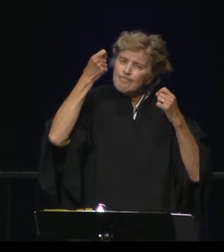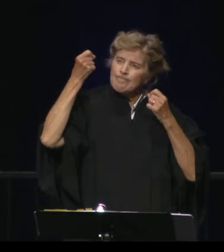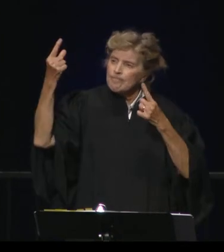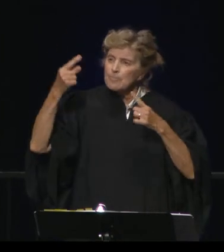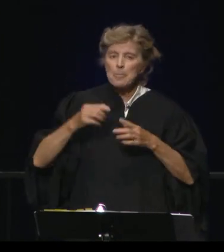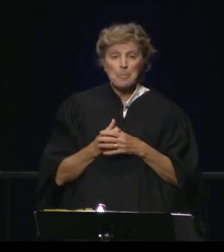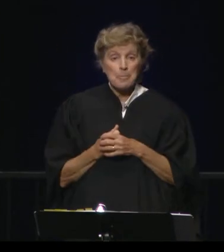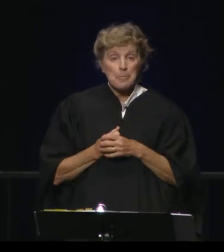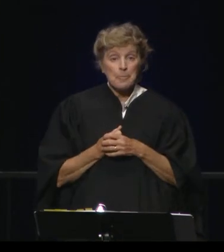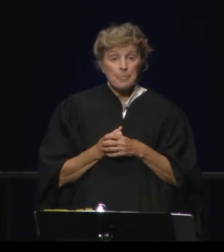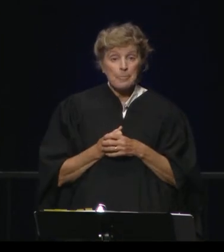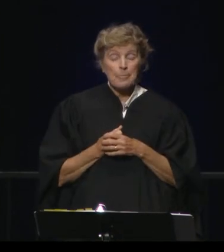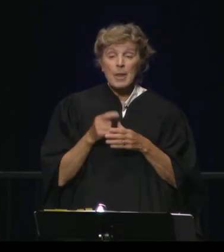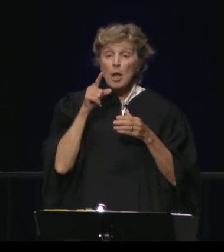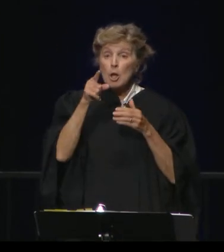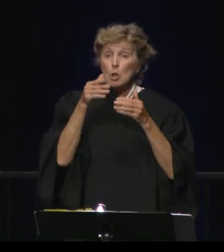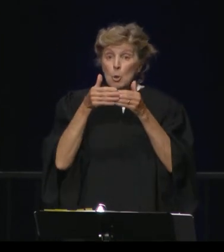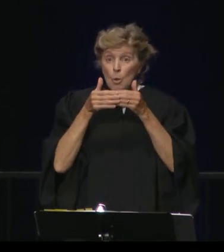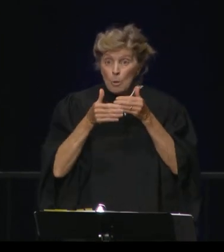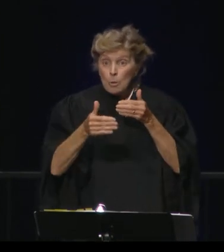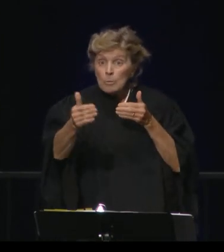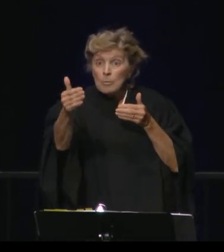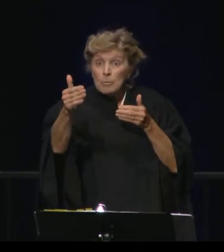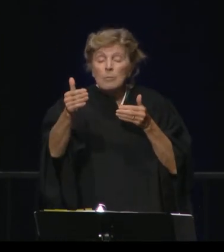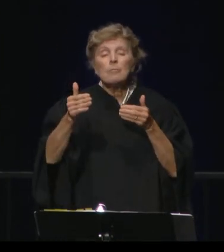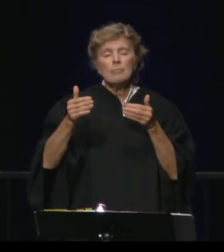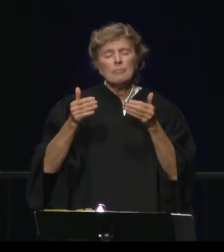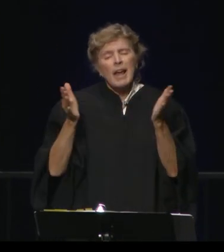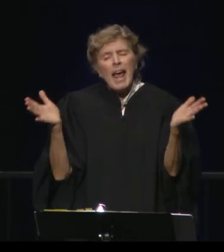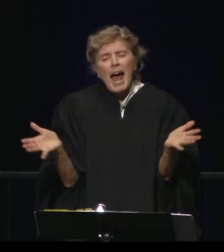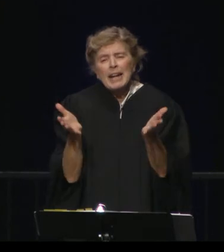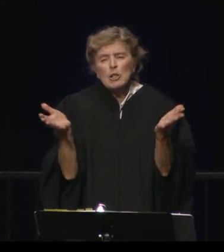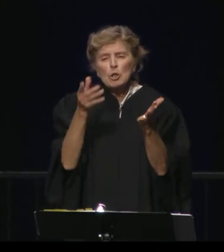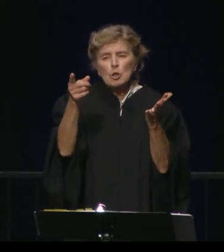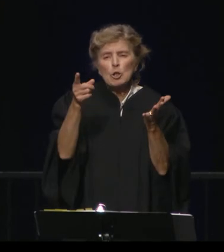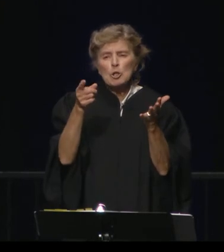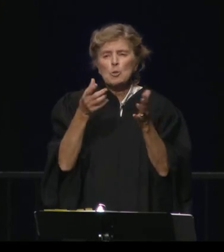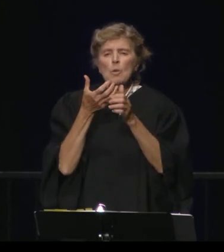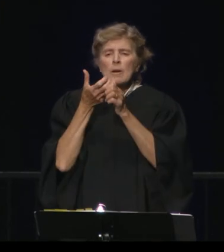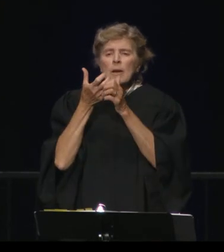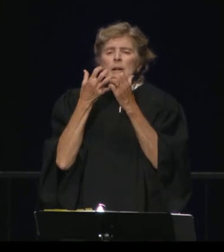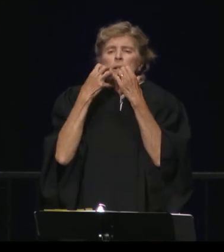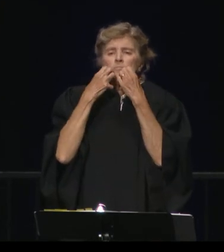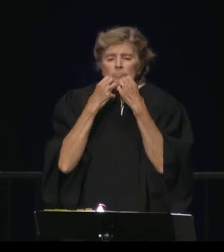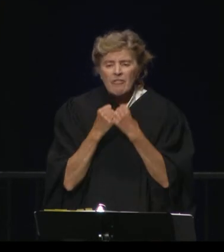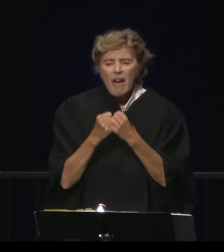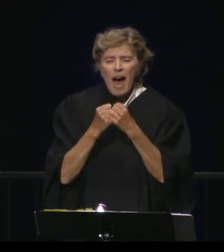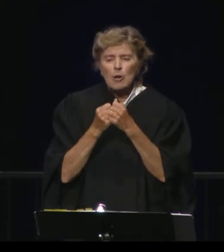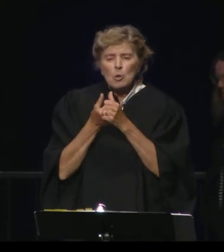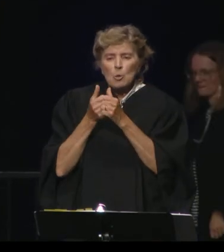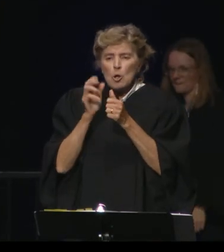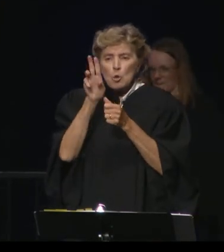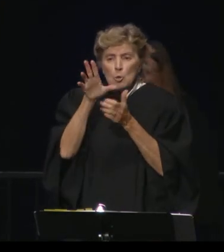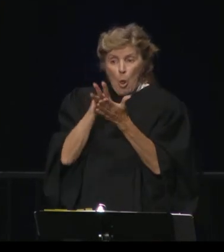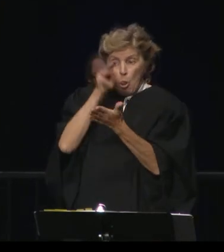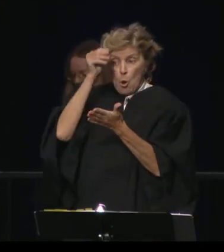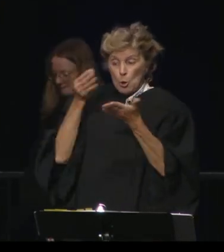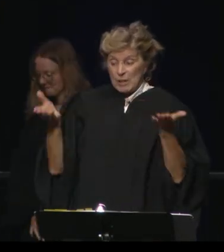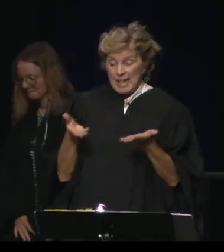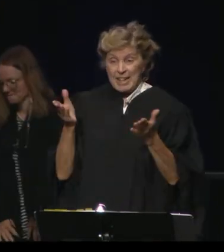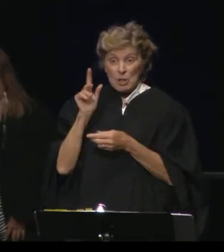As you move forward, I encourage you to continue practicing the values that you have learned at Toronto Metropolitan